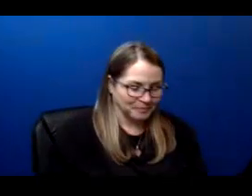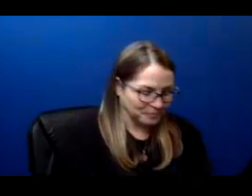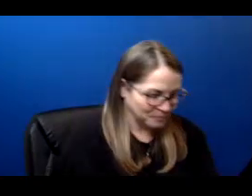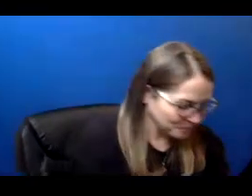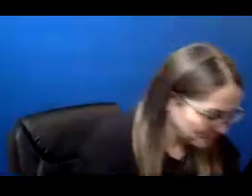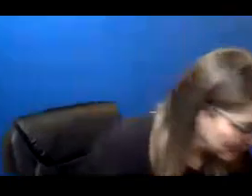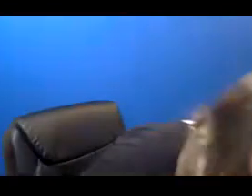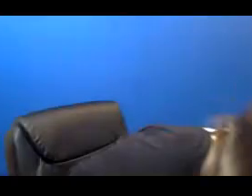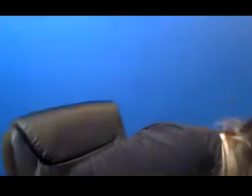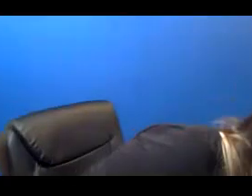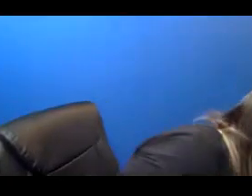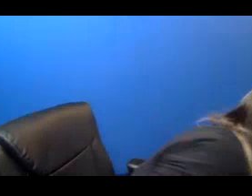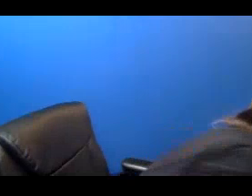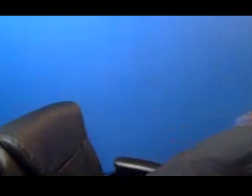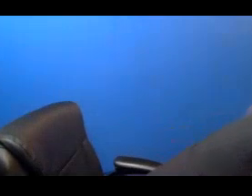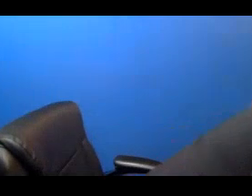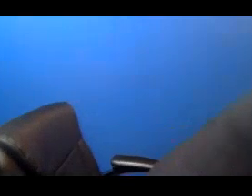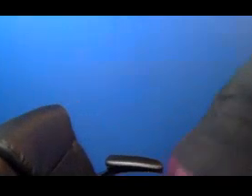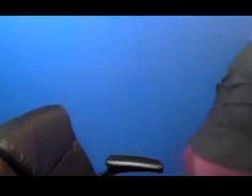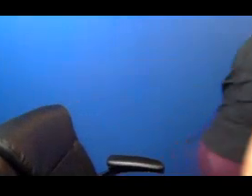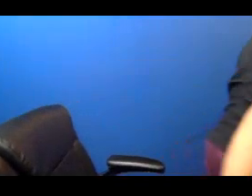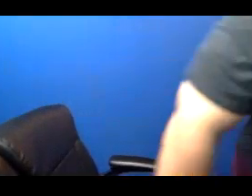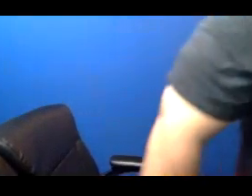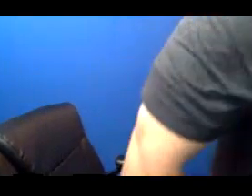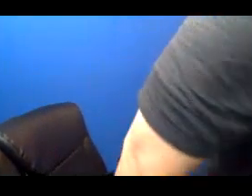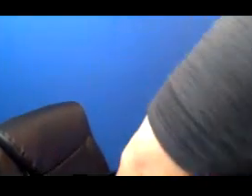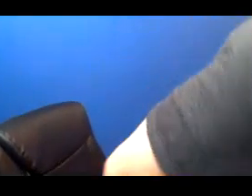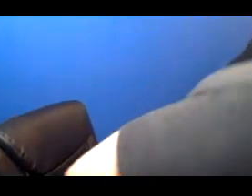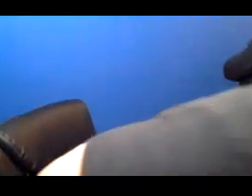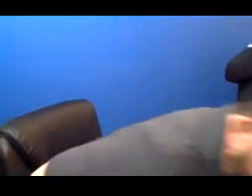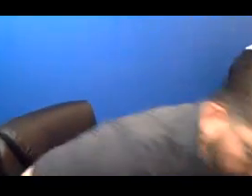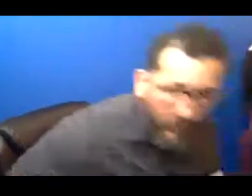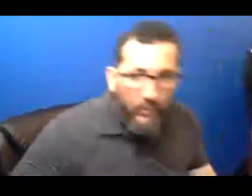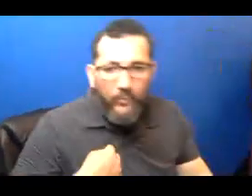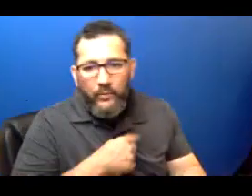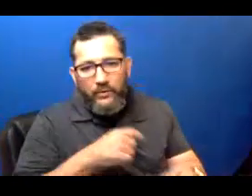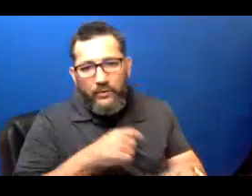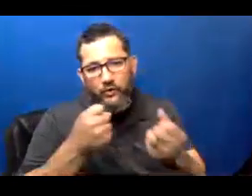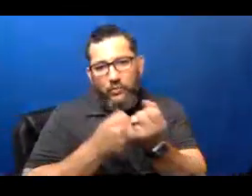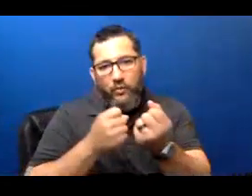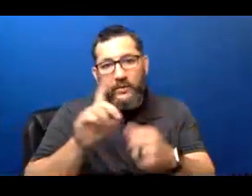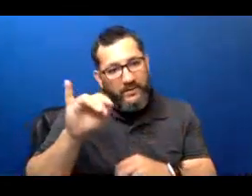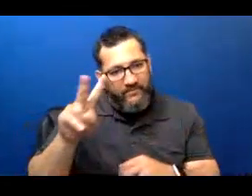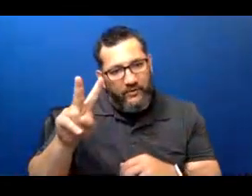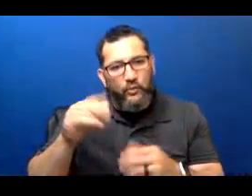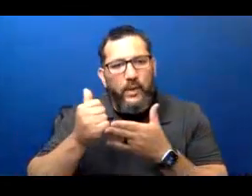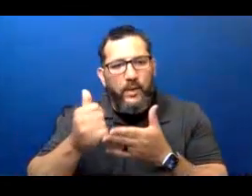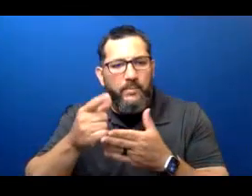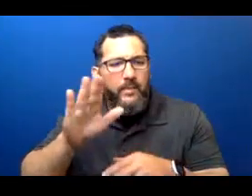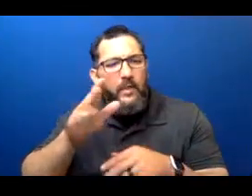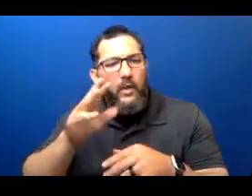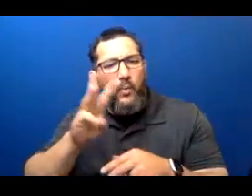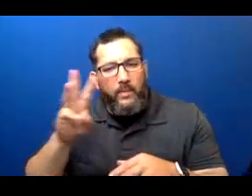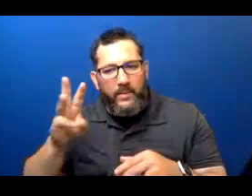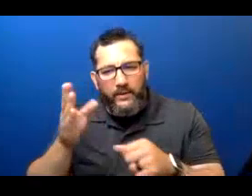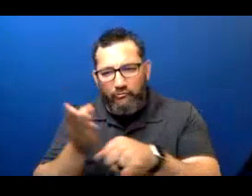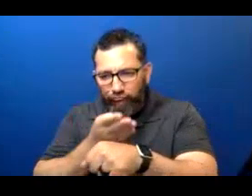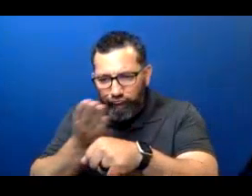the division, and that's what we've been doing. So we have helped them update their webpage. Their webpage